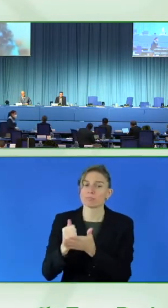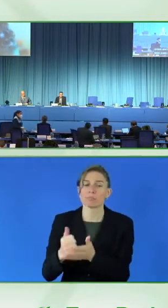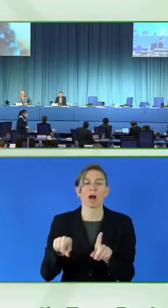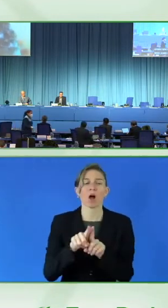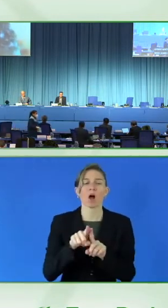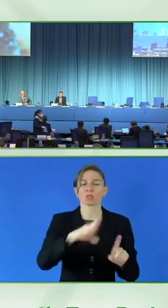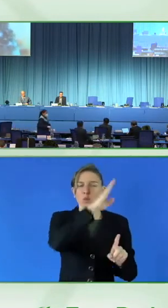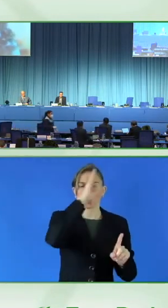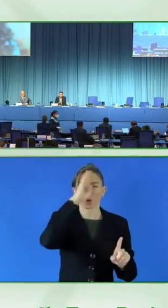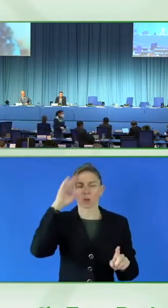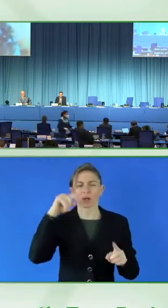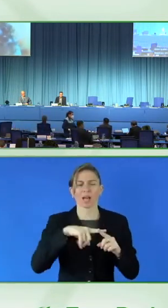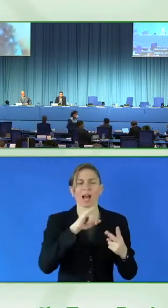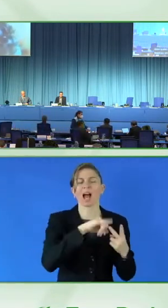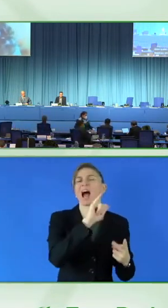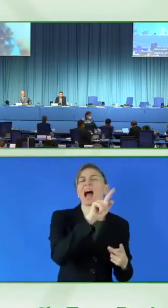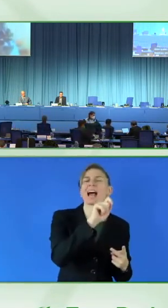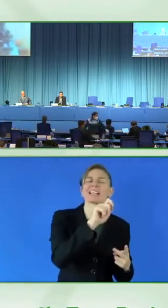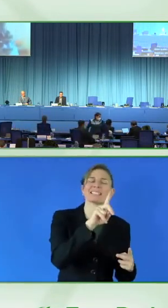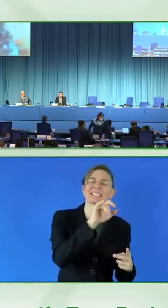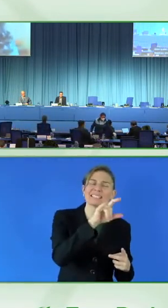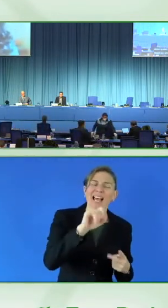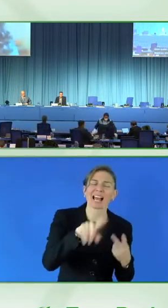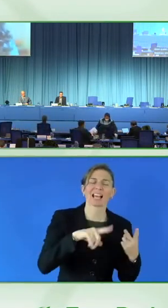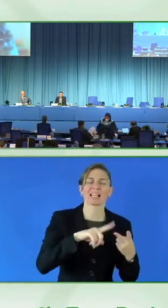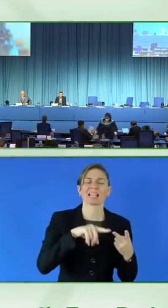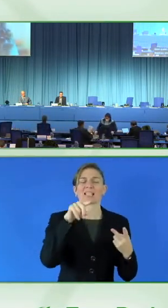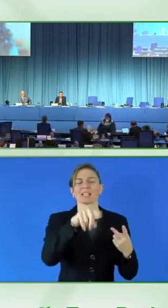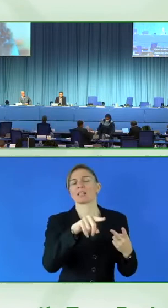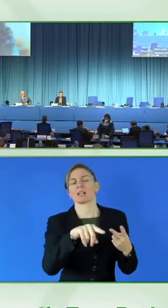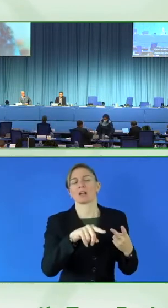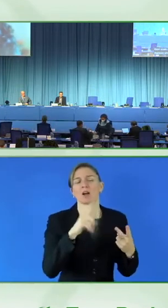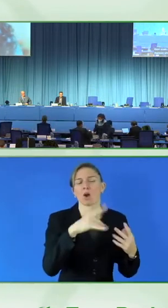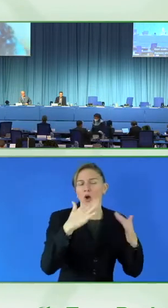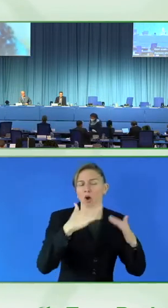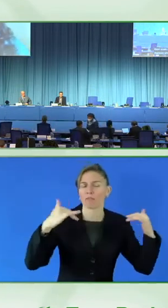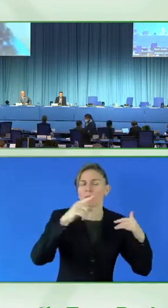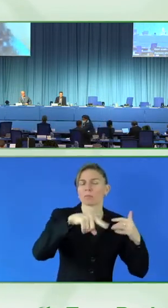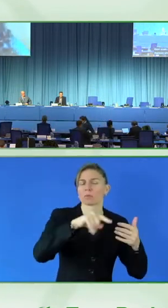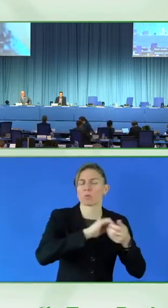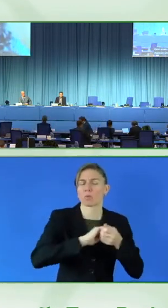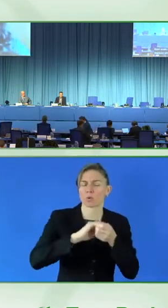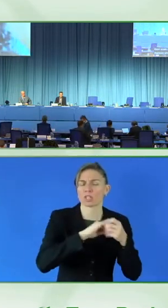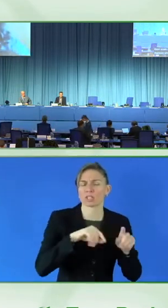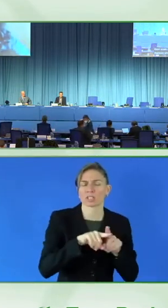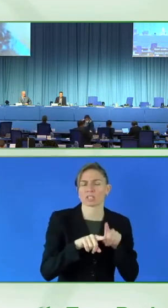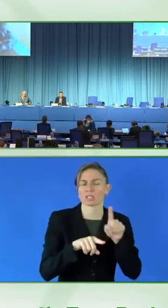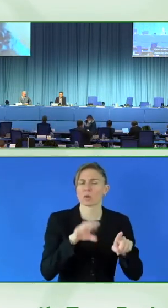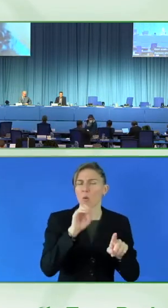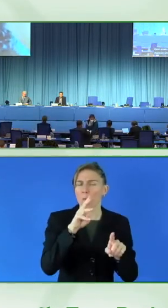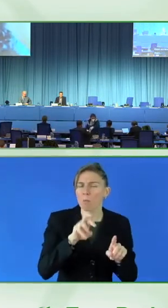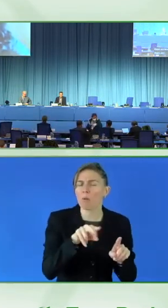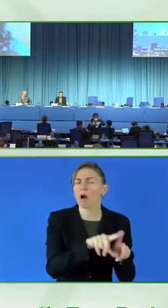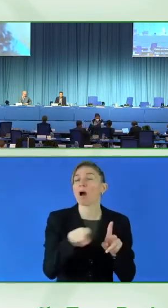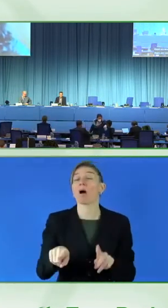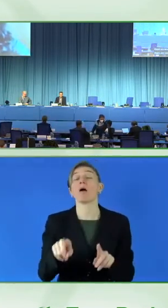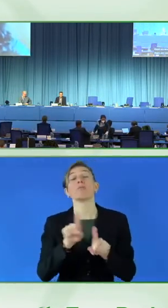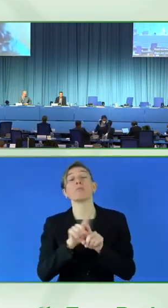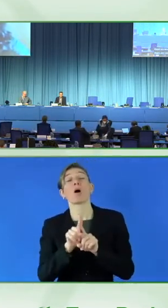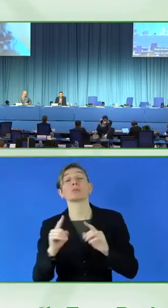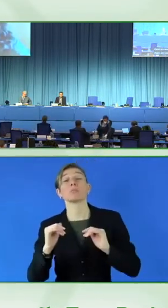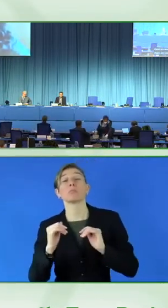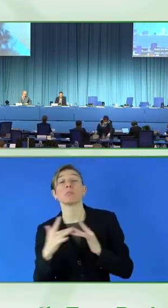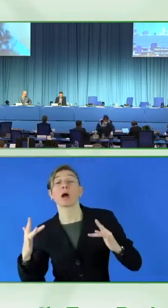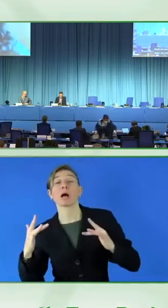Delhi, government organizations such as BIRAC, ICMR. We also work with multilateral organizations in India such as